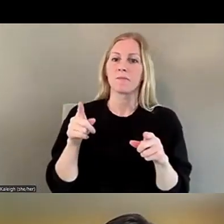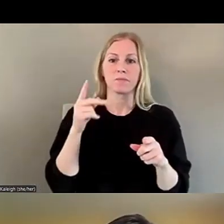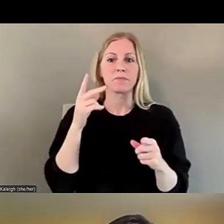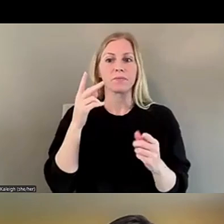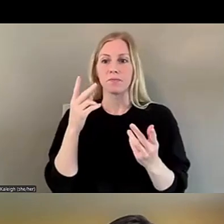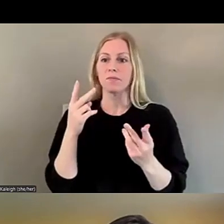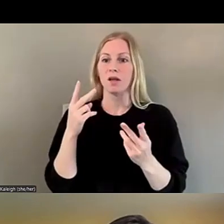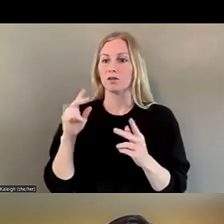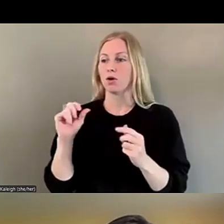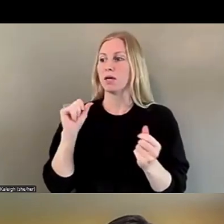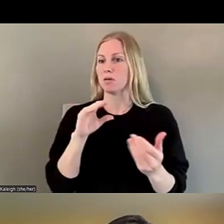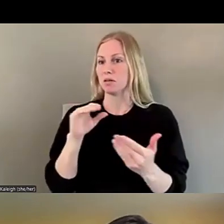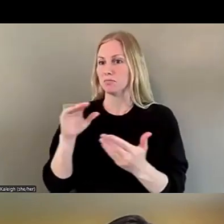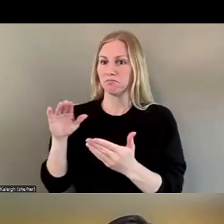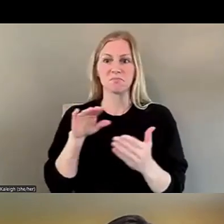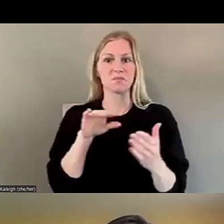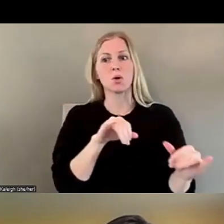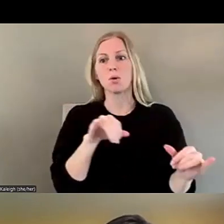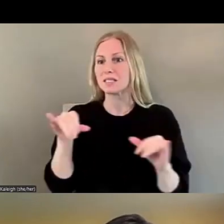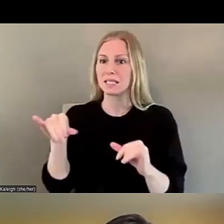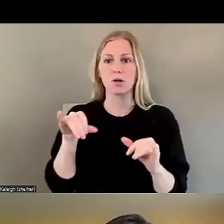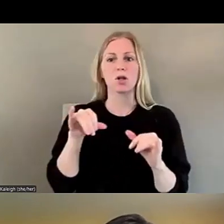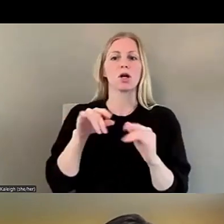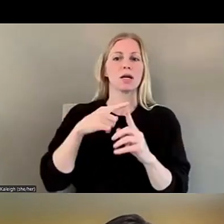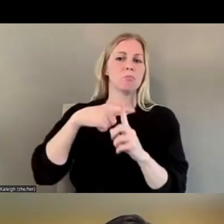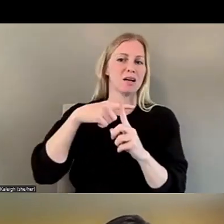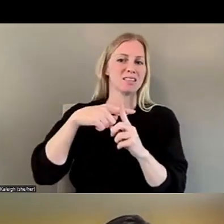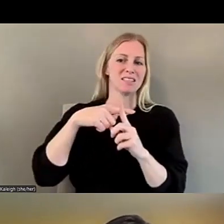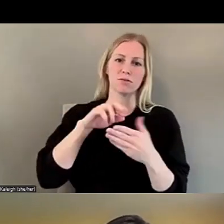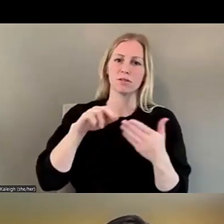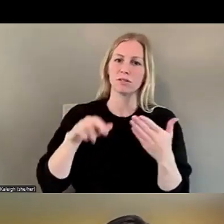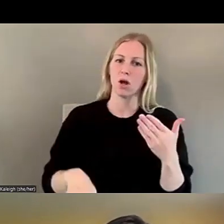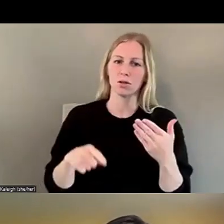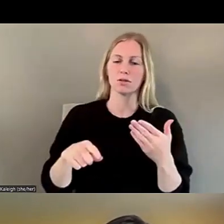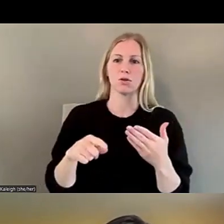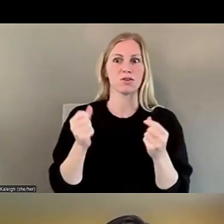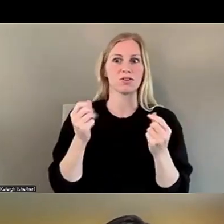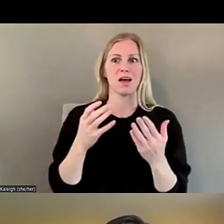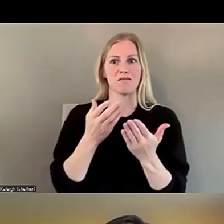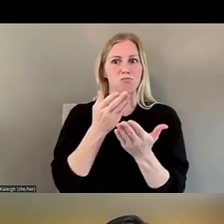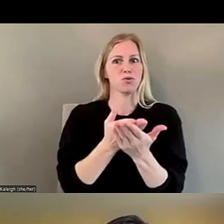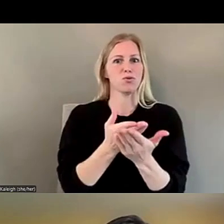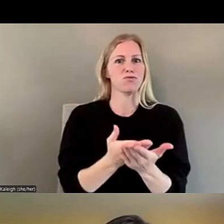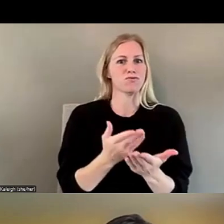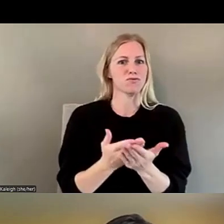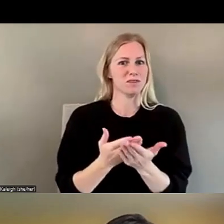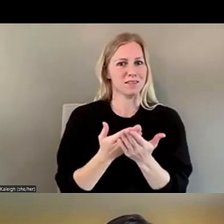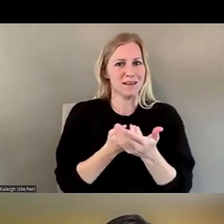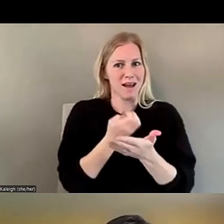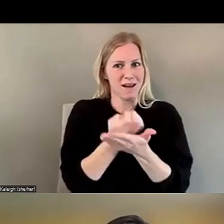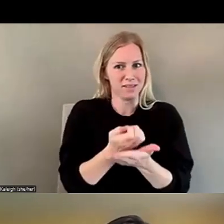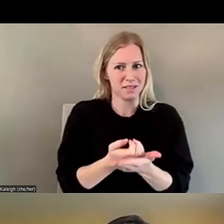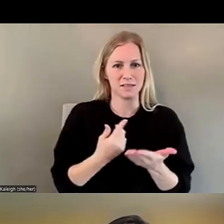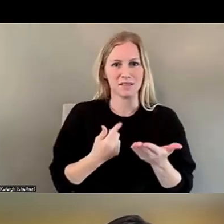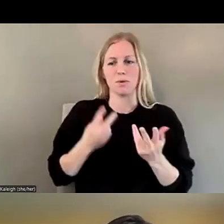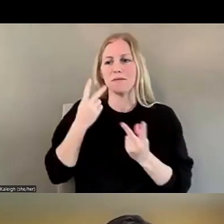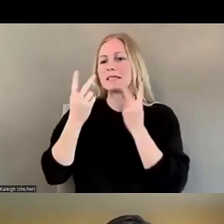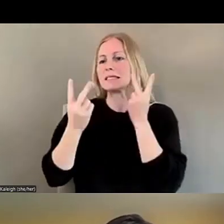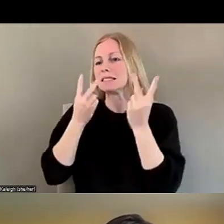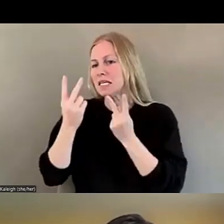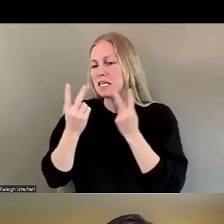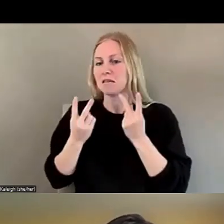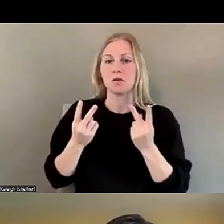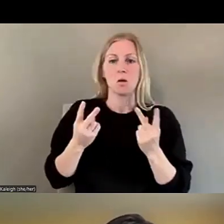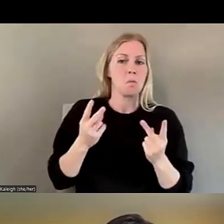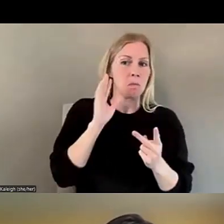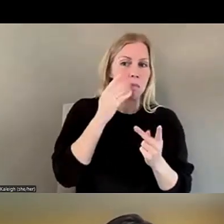results. So I think there's a lot of proof in the pudding in things that we have scene. I don't know if Matthew, do you